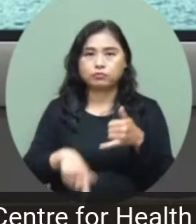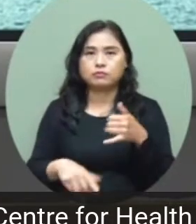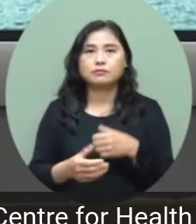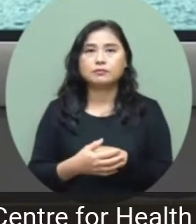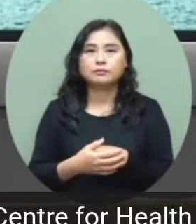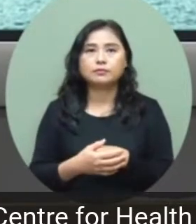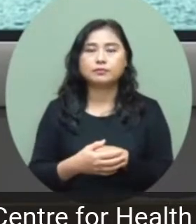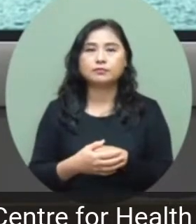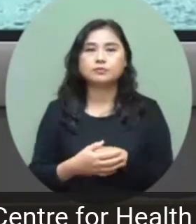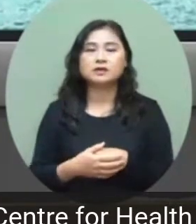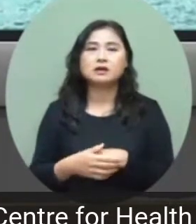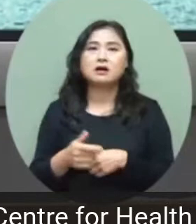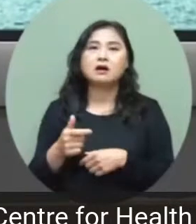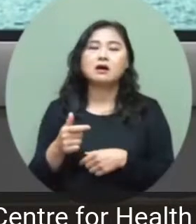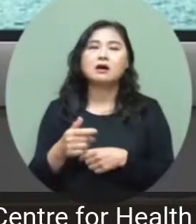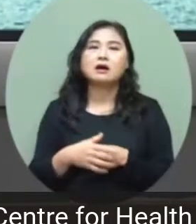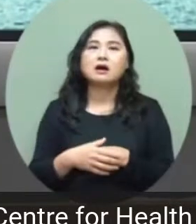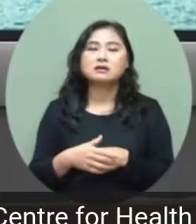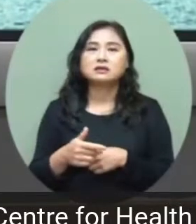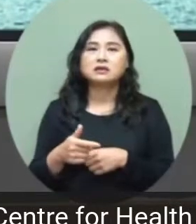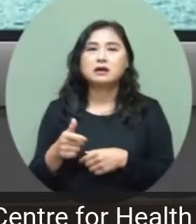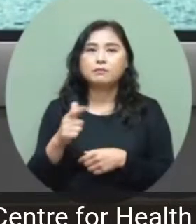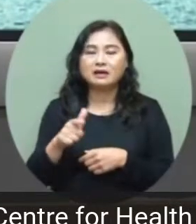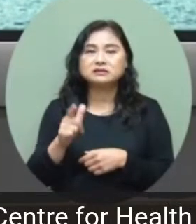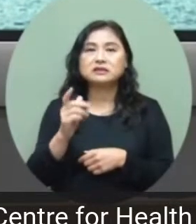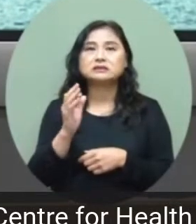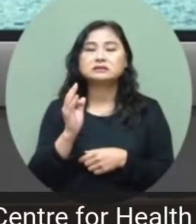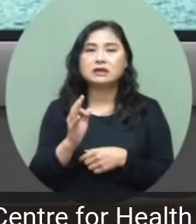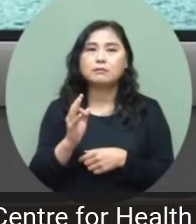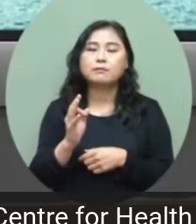8,735 death cases. Of the